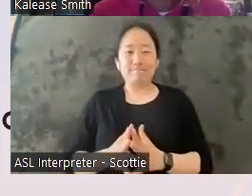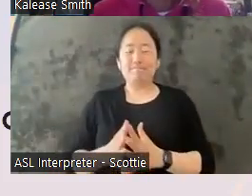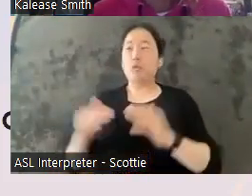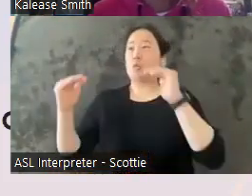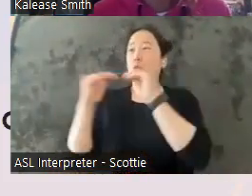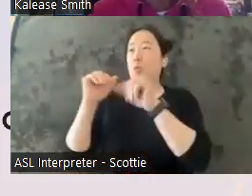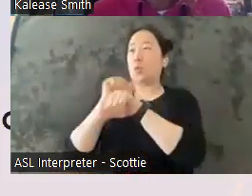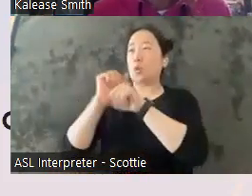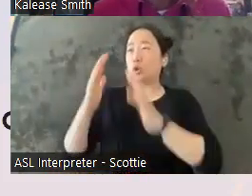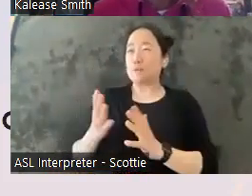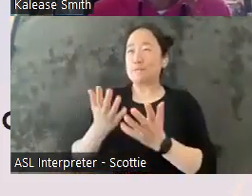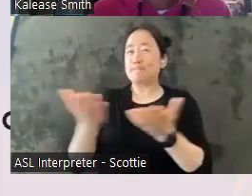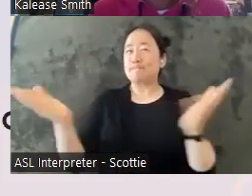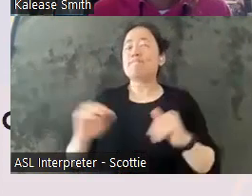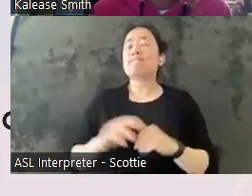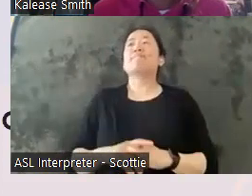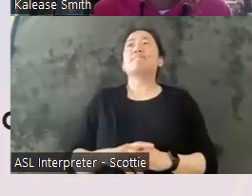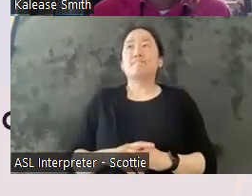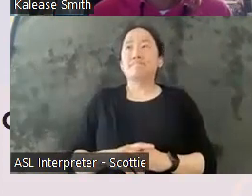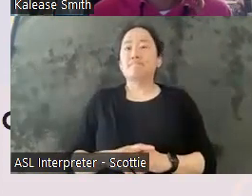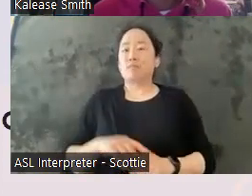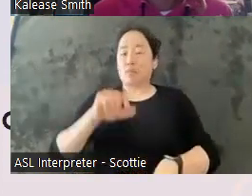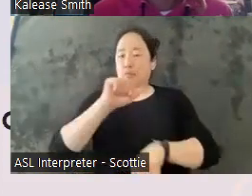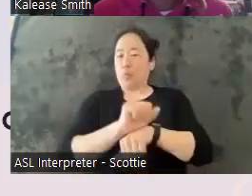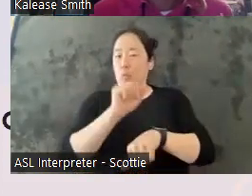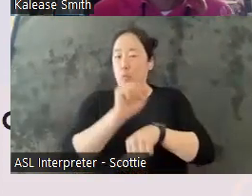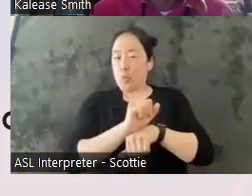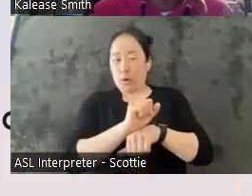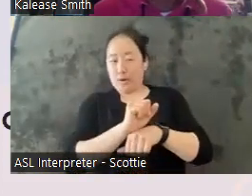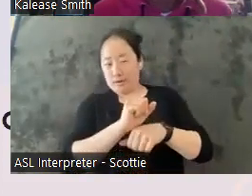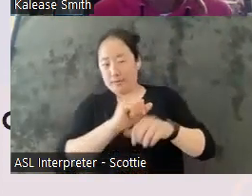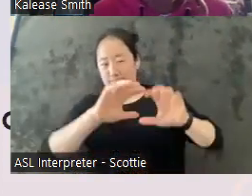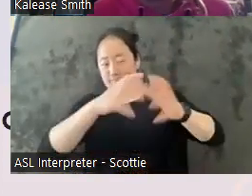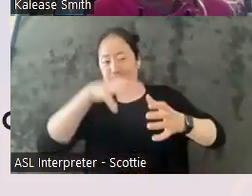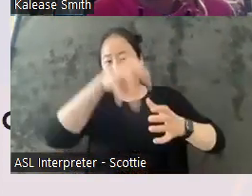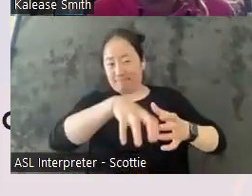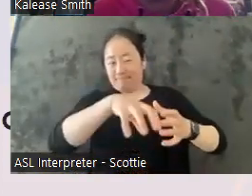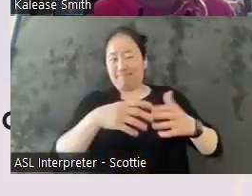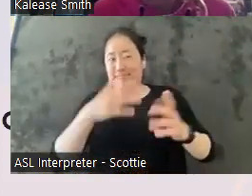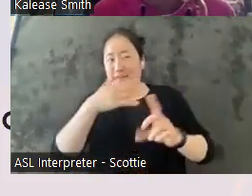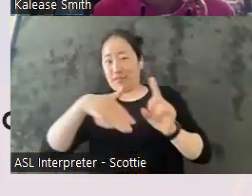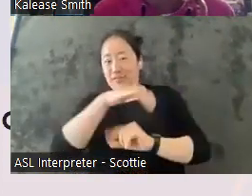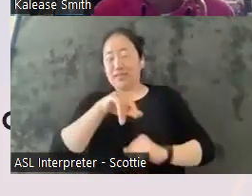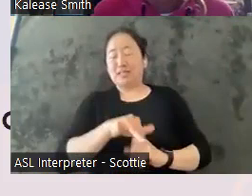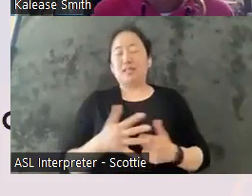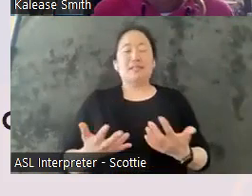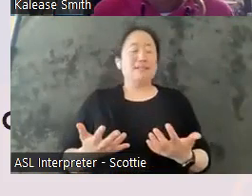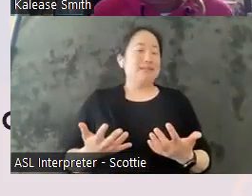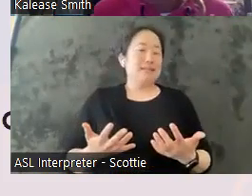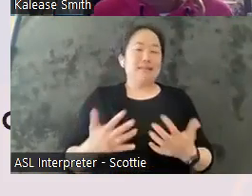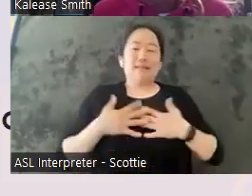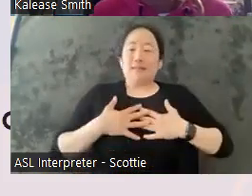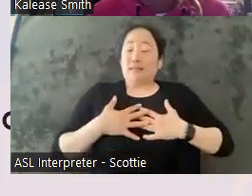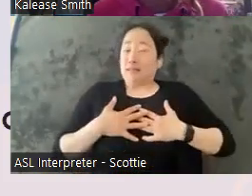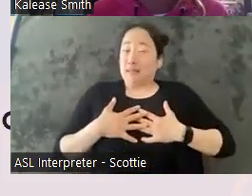coworkers and in the workforce, in the workplace, my thing is,